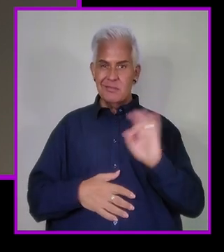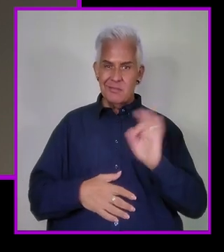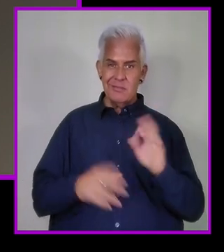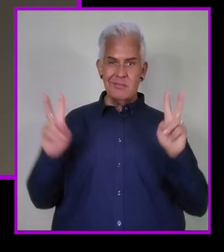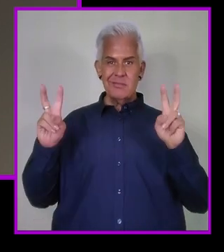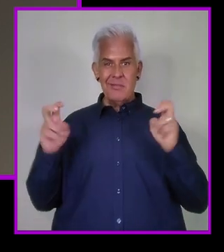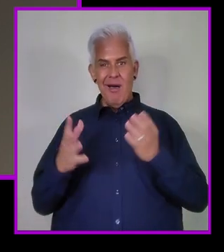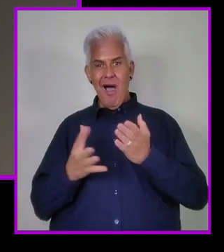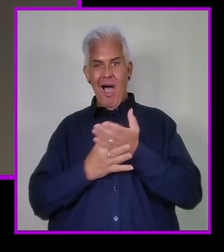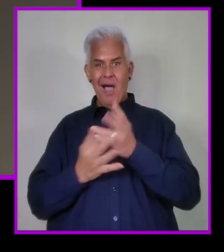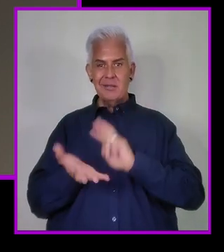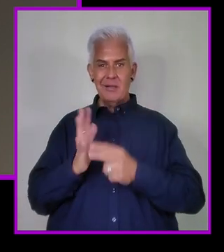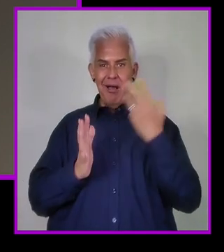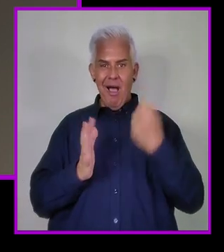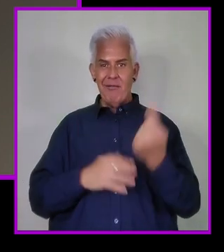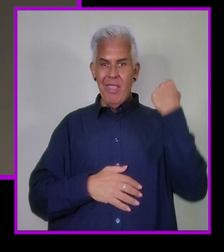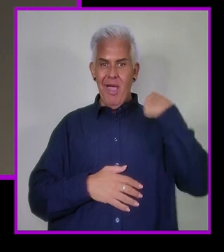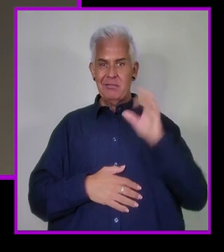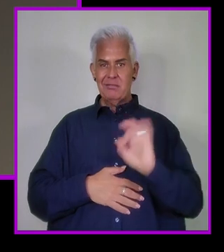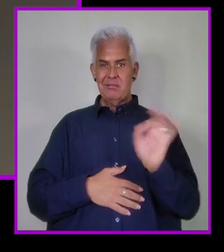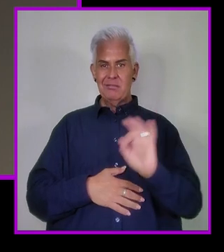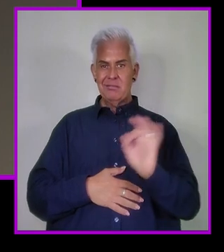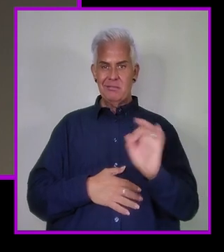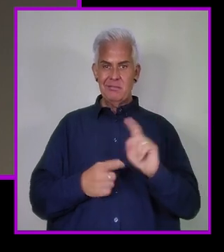such thing as an access coordinator,